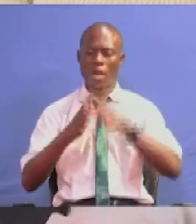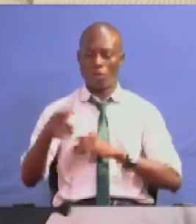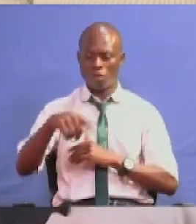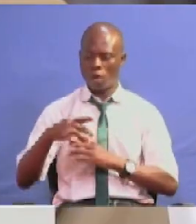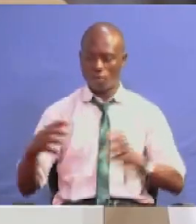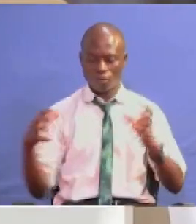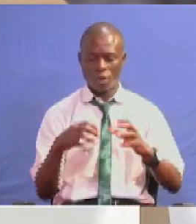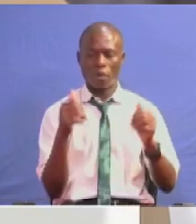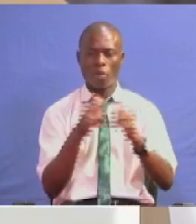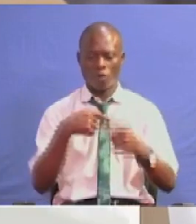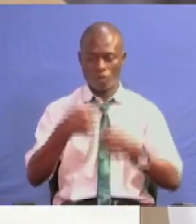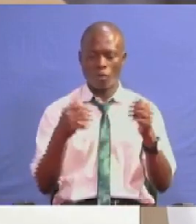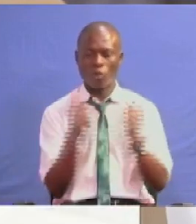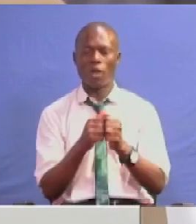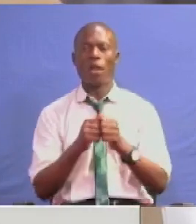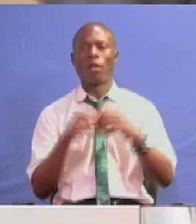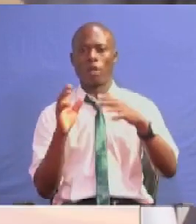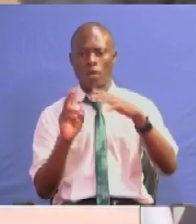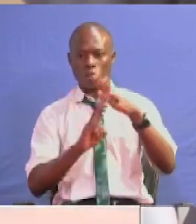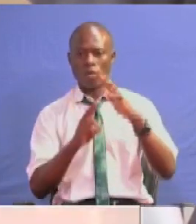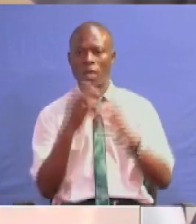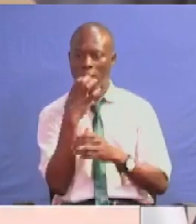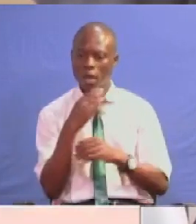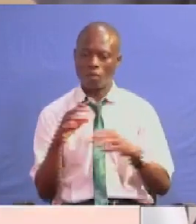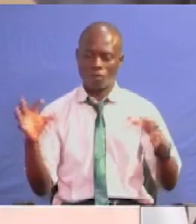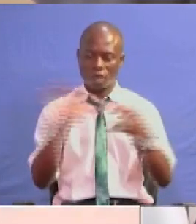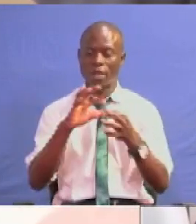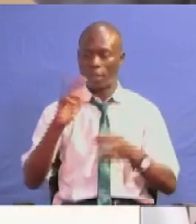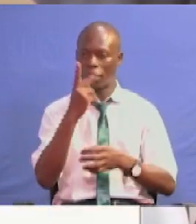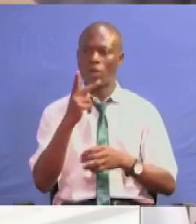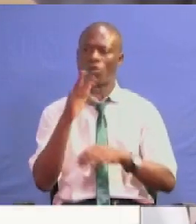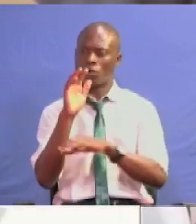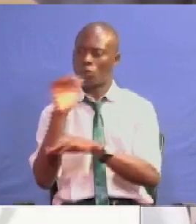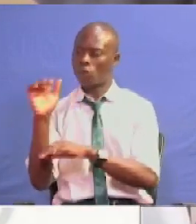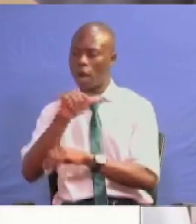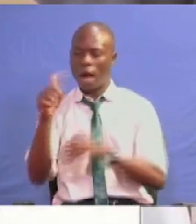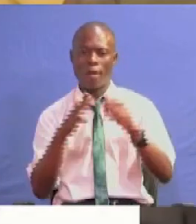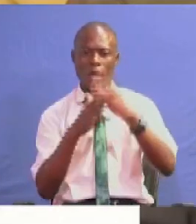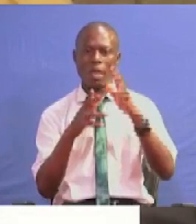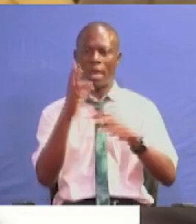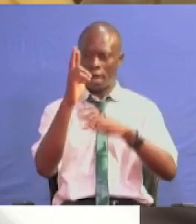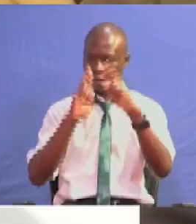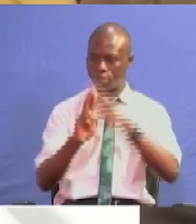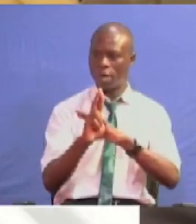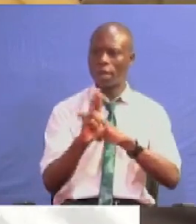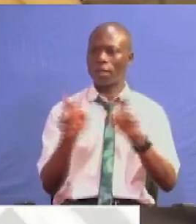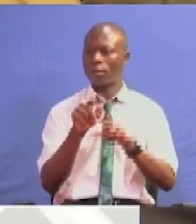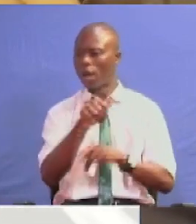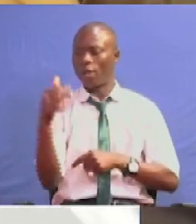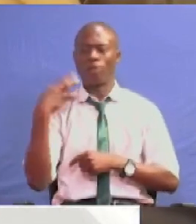accompanied the deputy president supported his determination to uniting Kenyans while calling on other leaders to respect top government